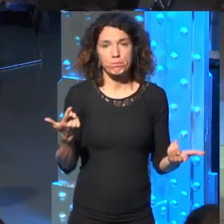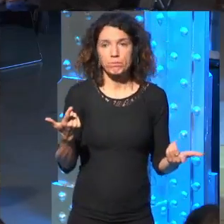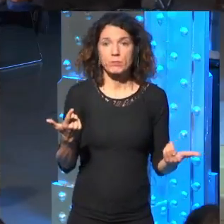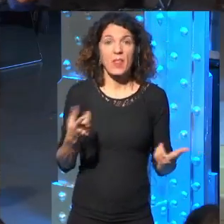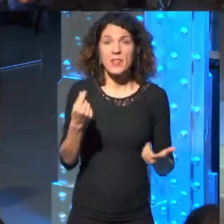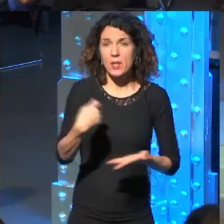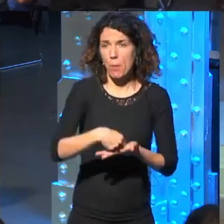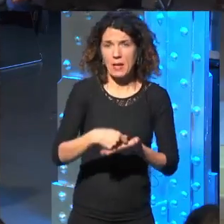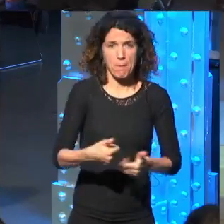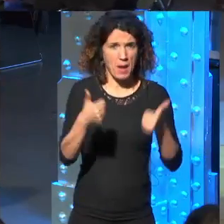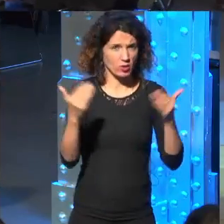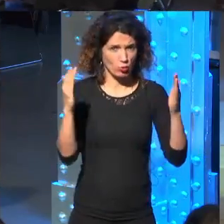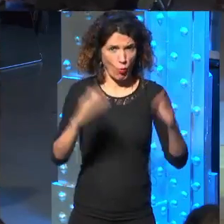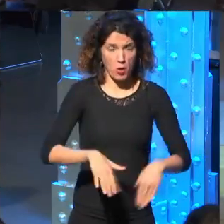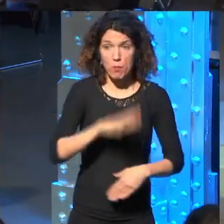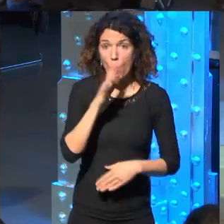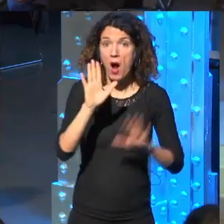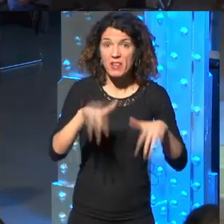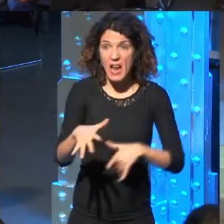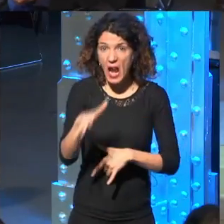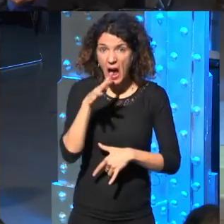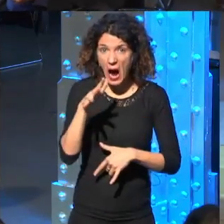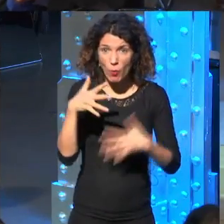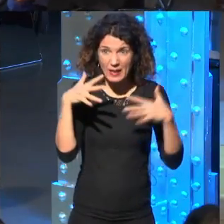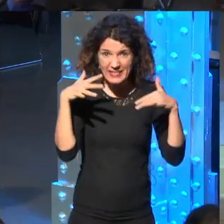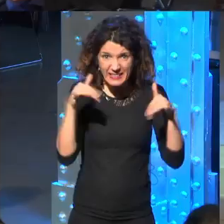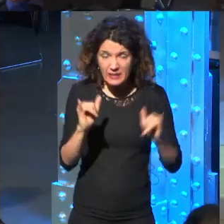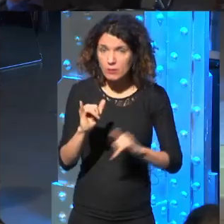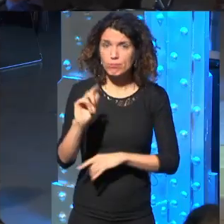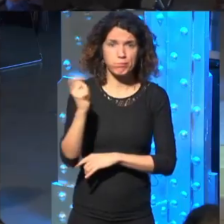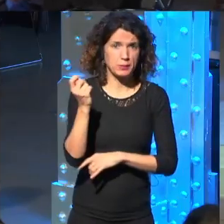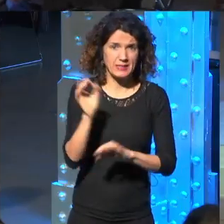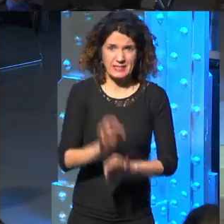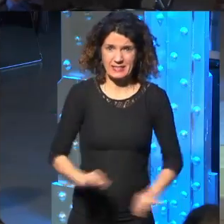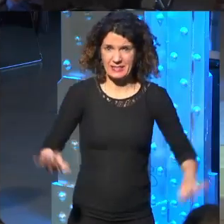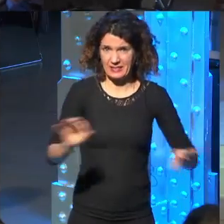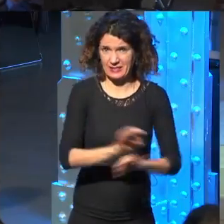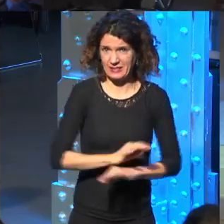money. You are not going to find water.